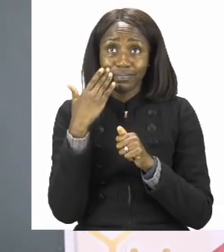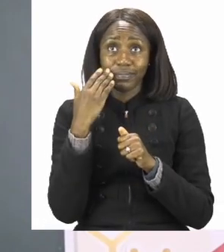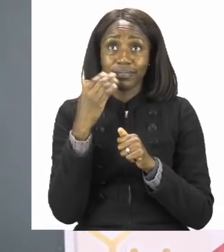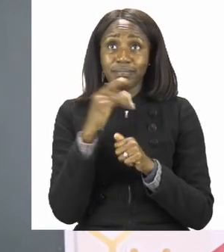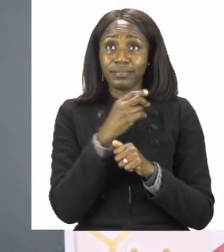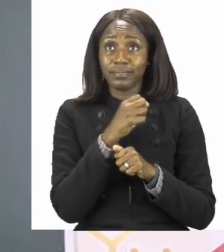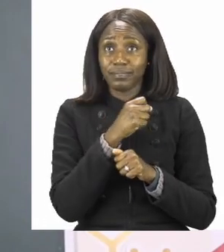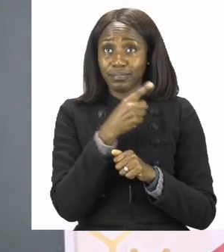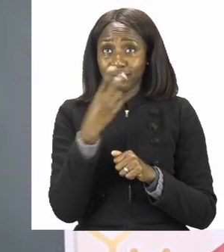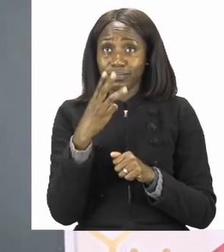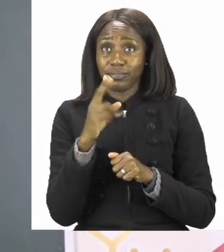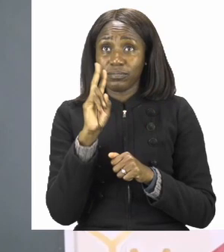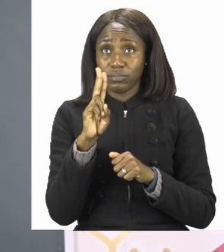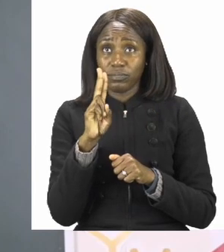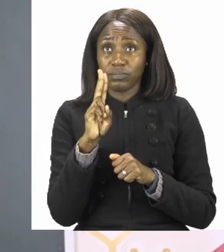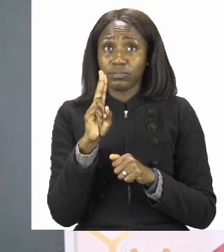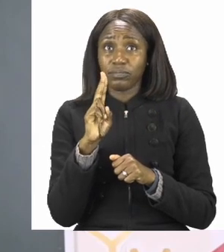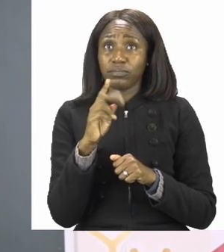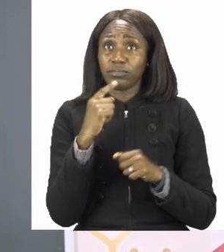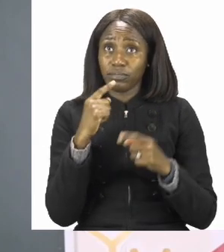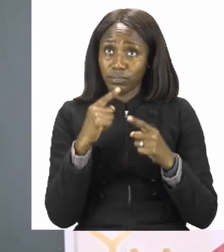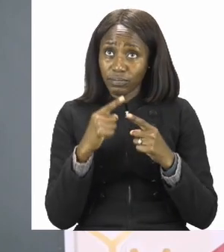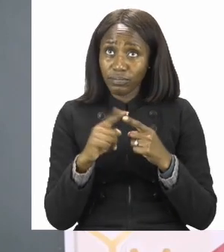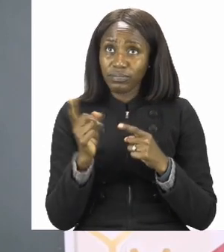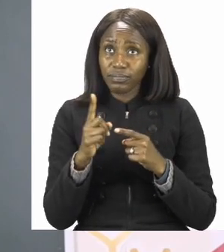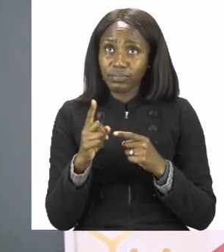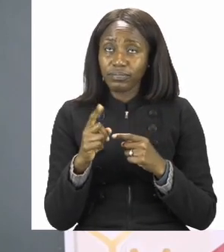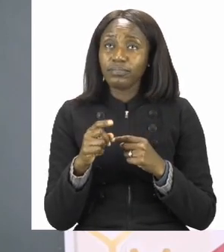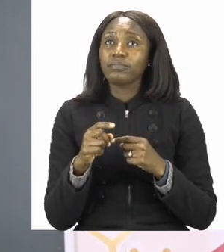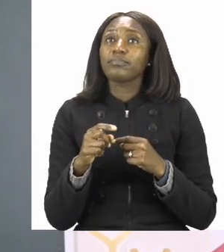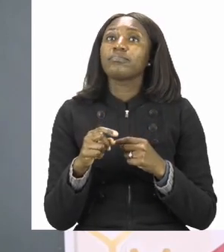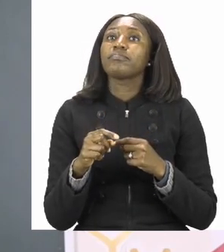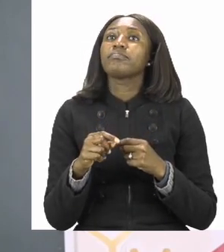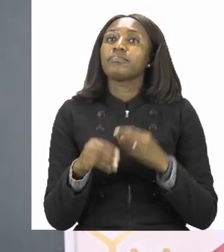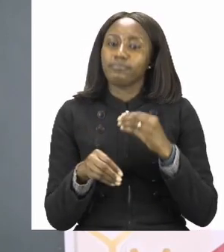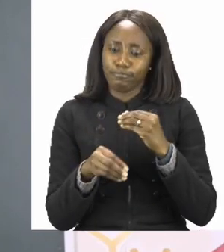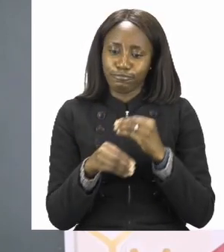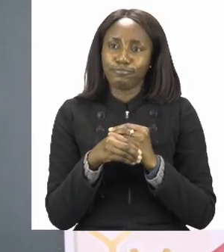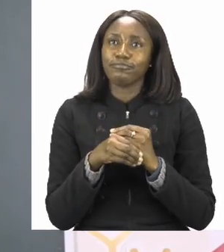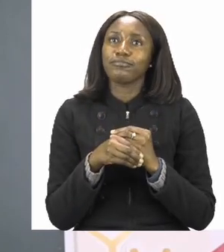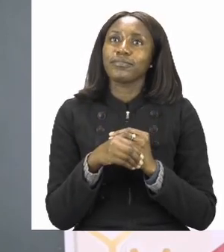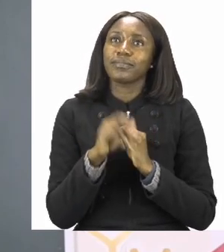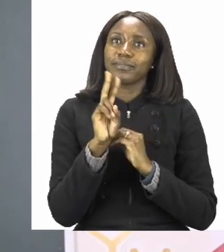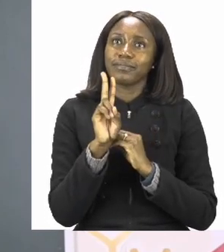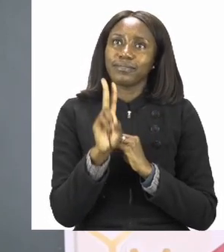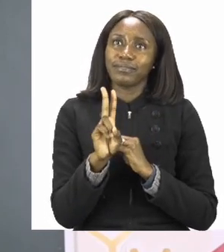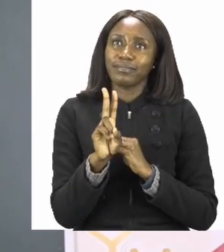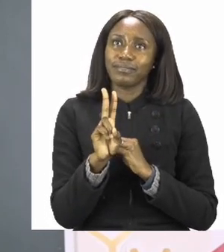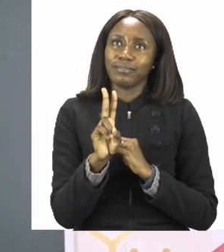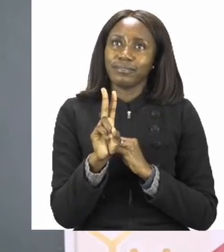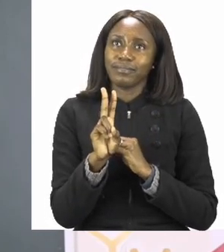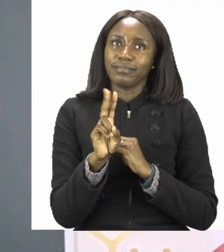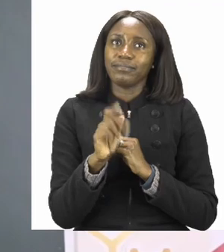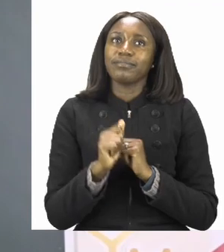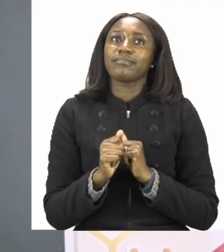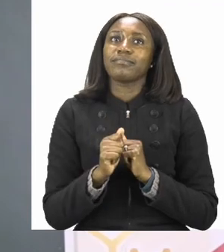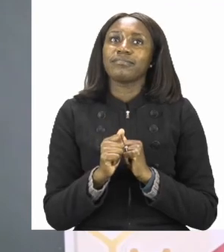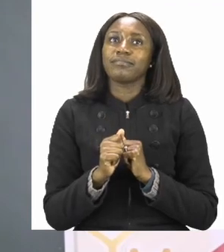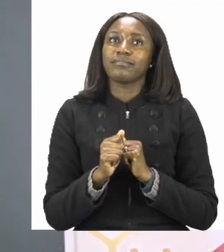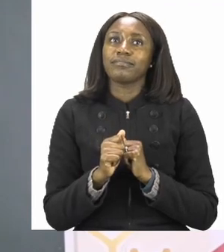are using our number chart or our fingers. We can start from the number they have given